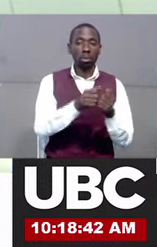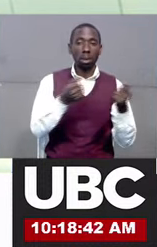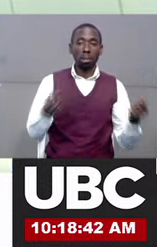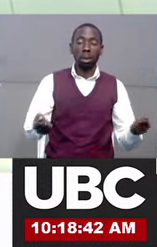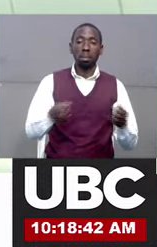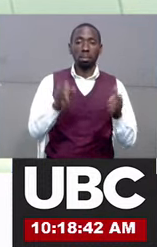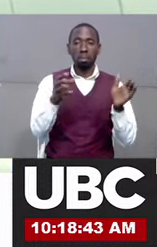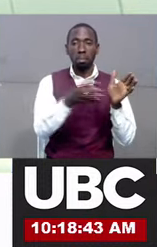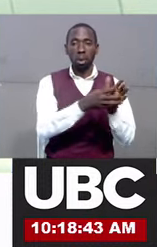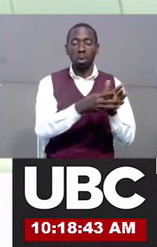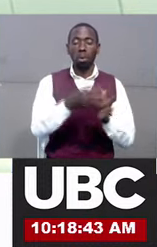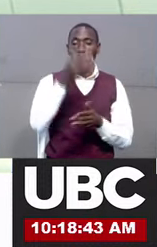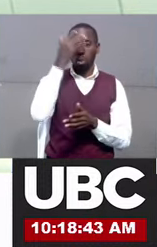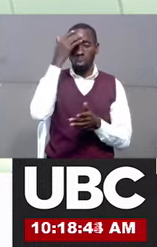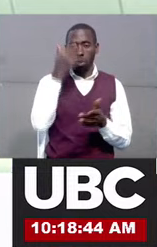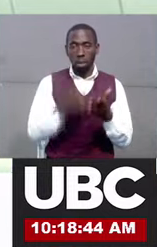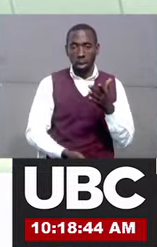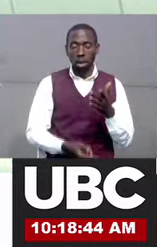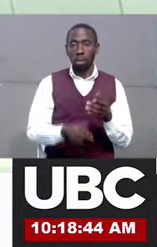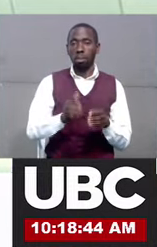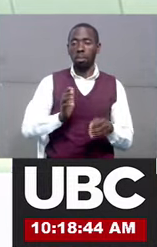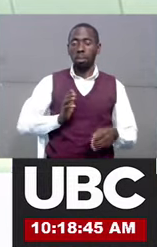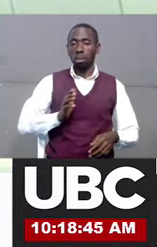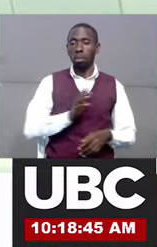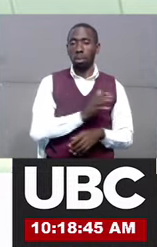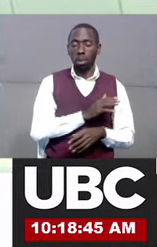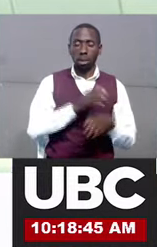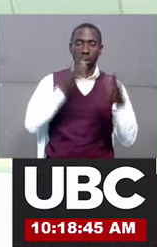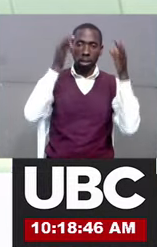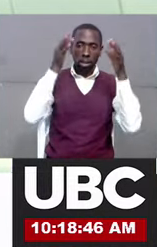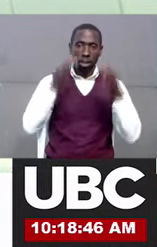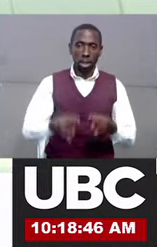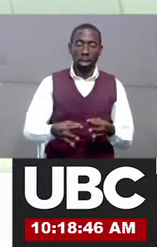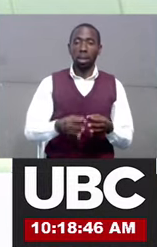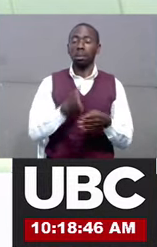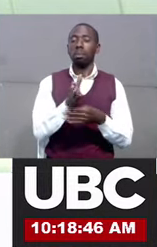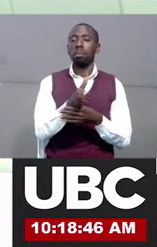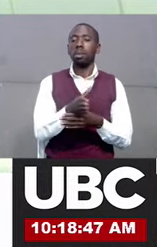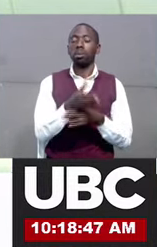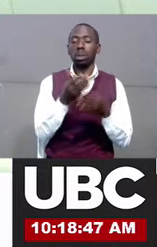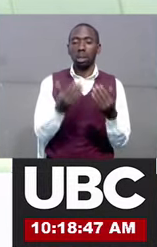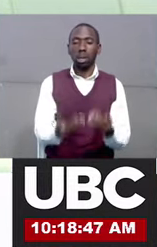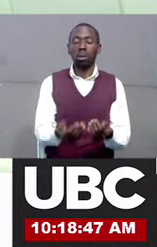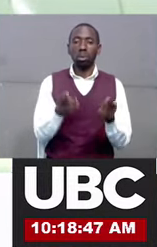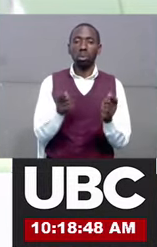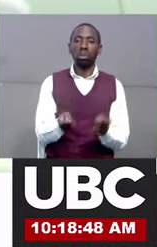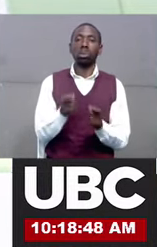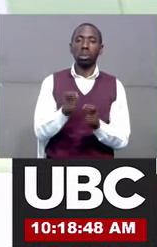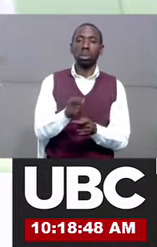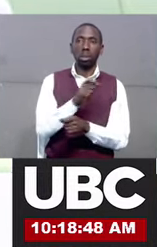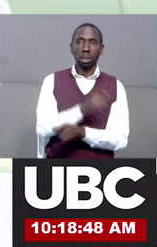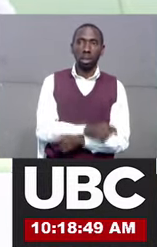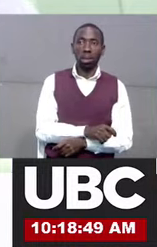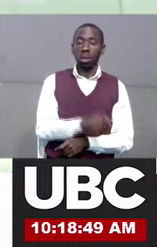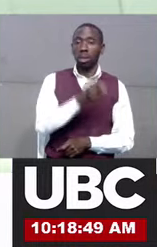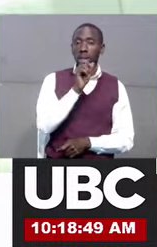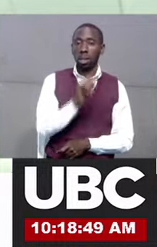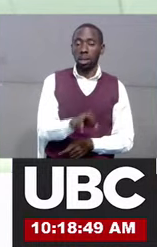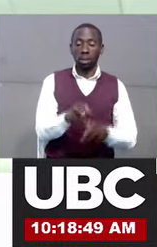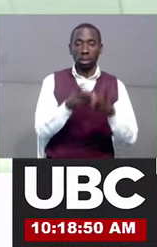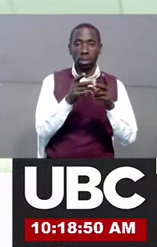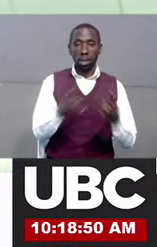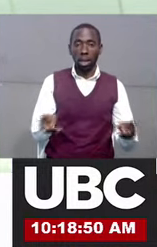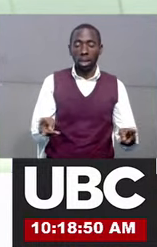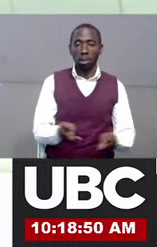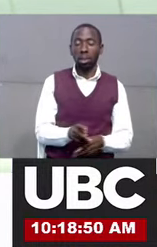what the body decided, or the ministry, was now to change. If they were starting with a religious name, sorry, a